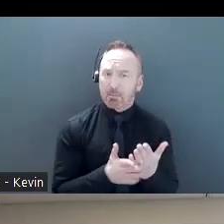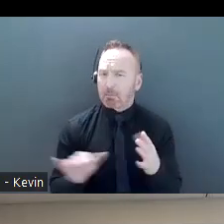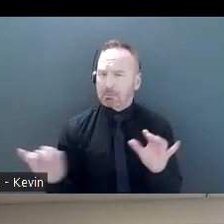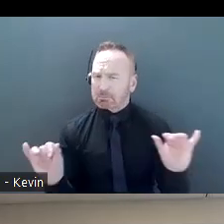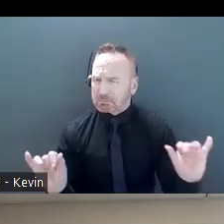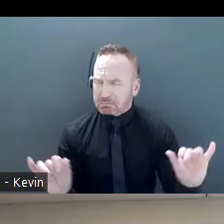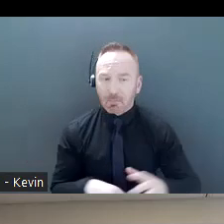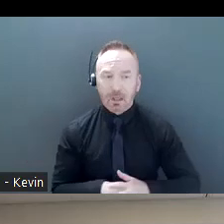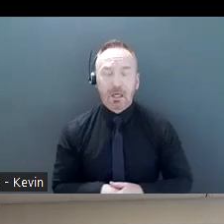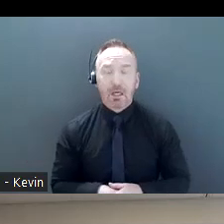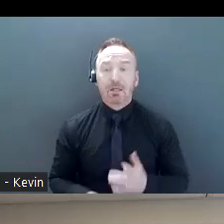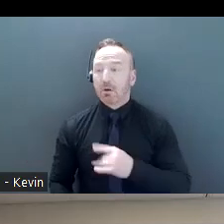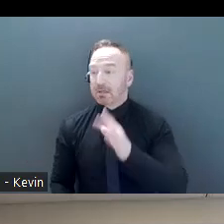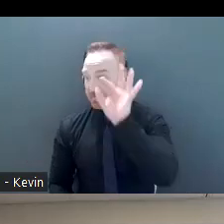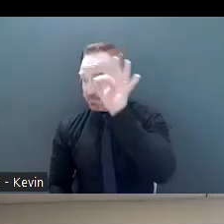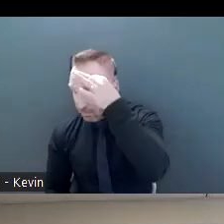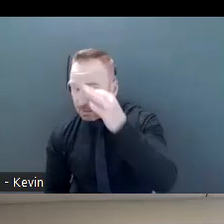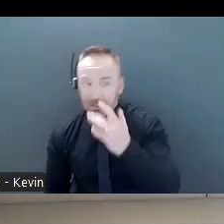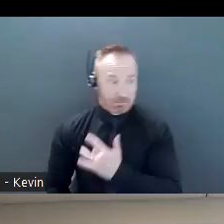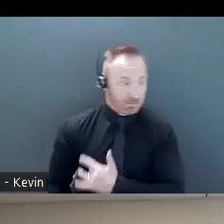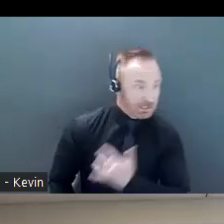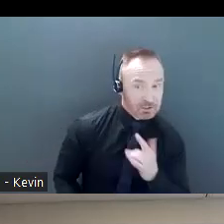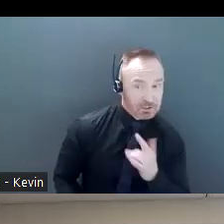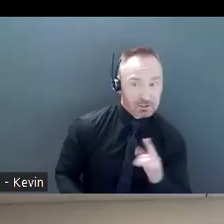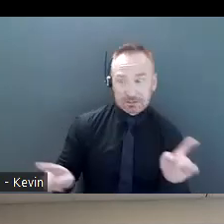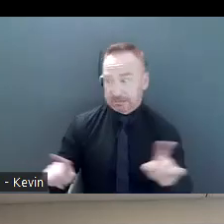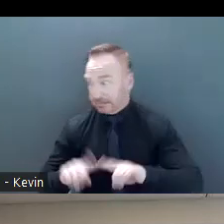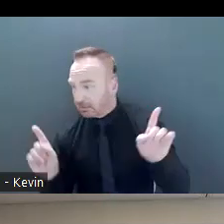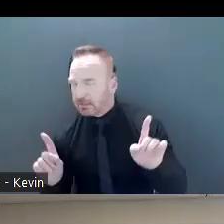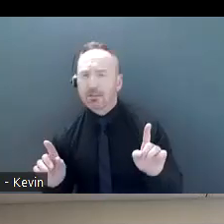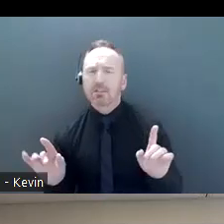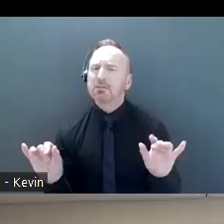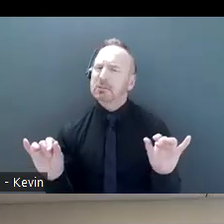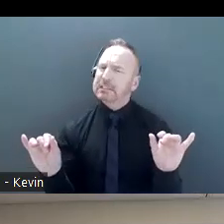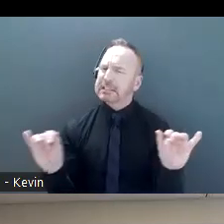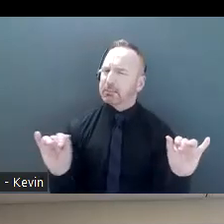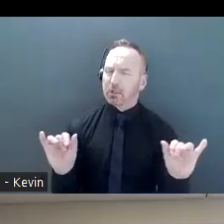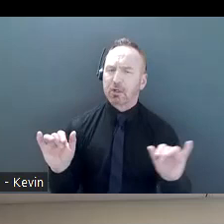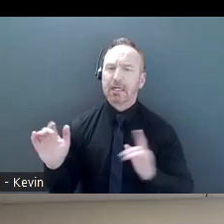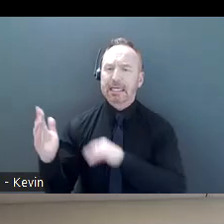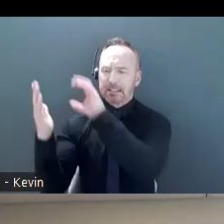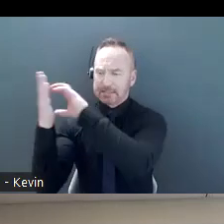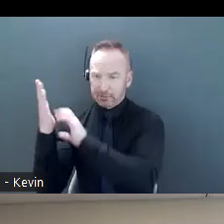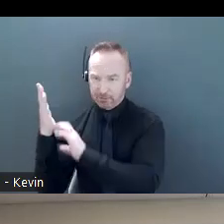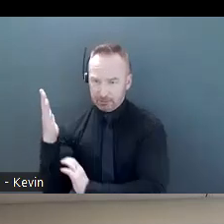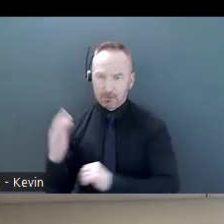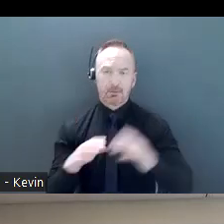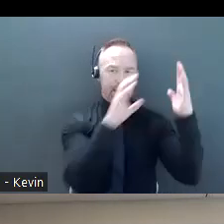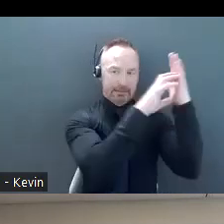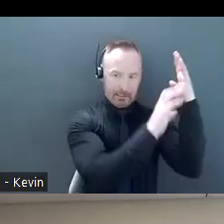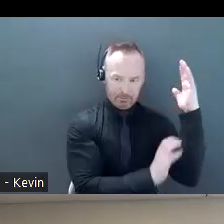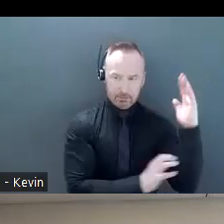this is what's in the federal and the provincial is different, because they're going to be very, very similar in every section dealing with these issues.